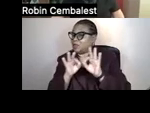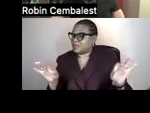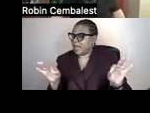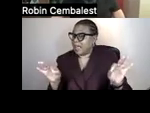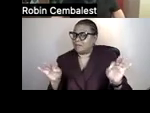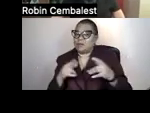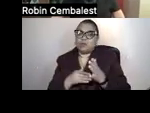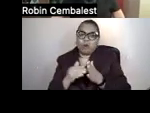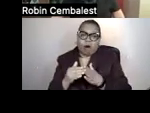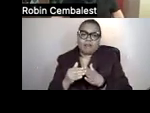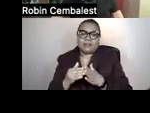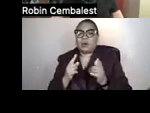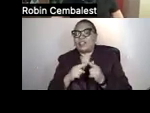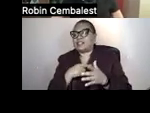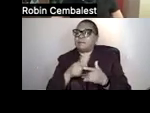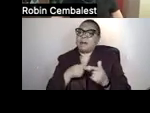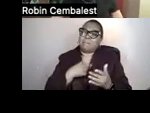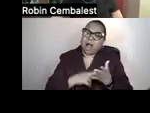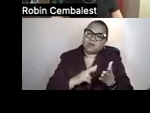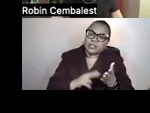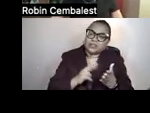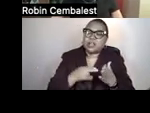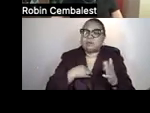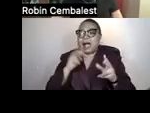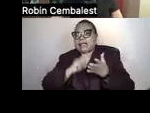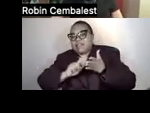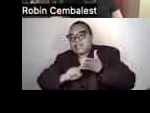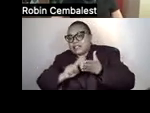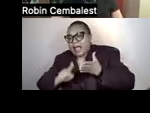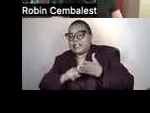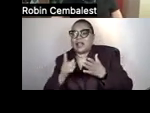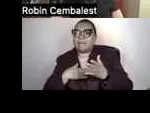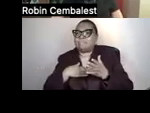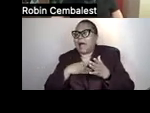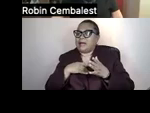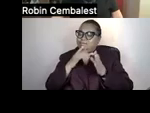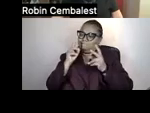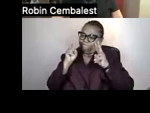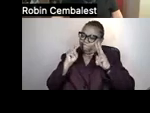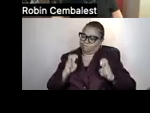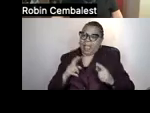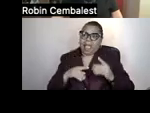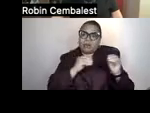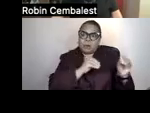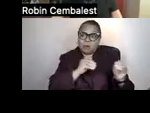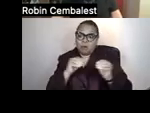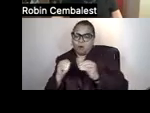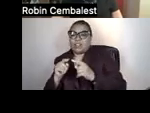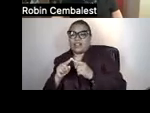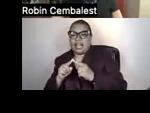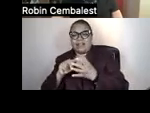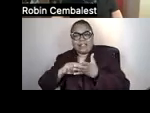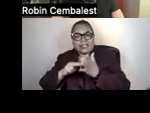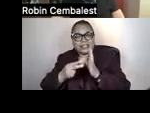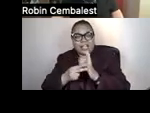often, well, this is about my research and my investigation and my critique. And we're moving in terms of the intention,